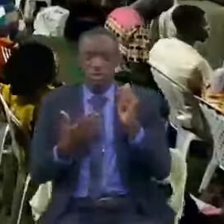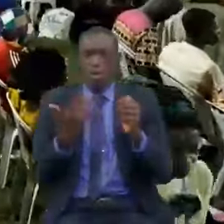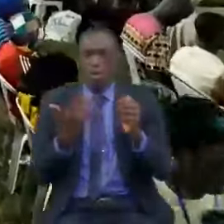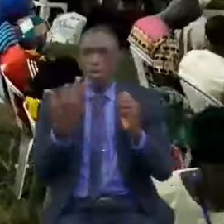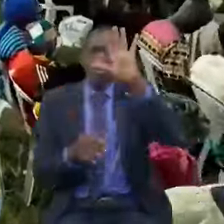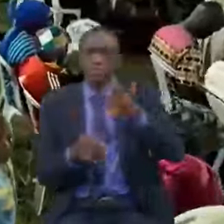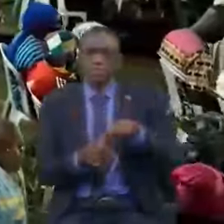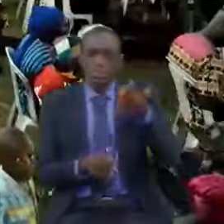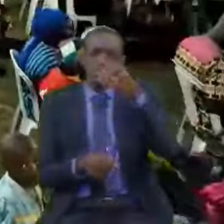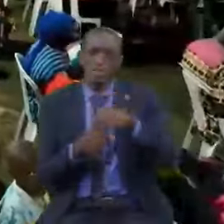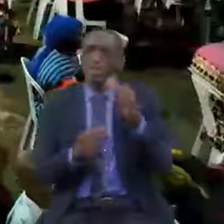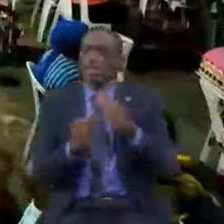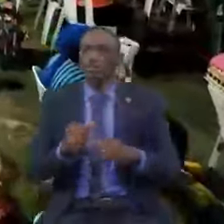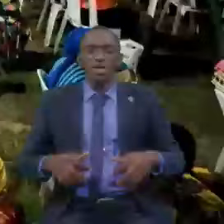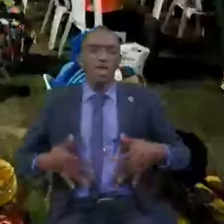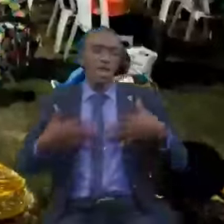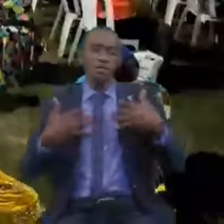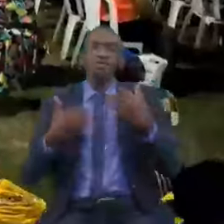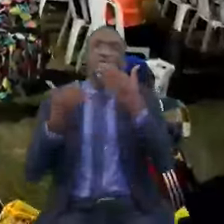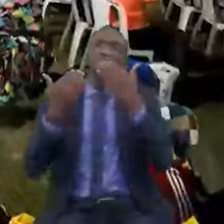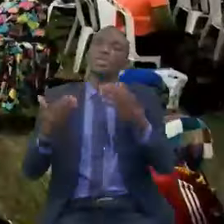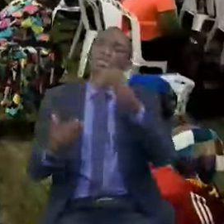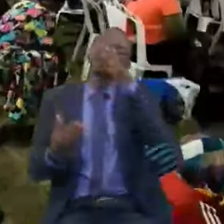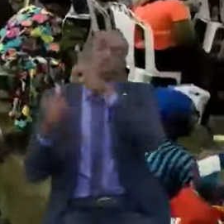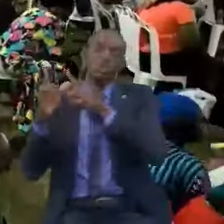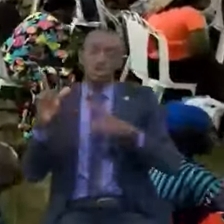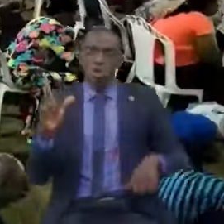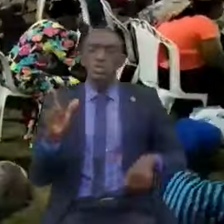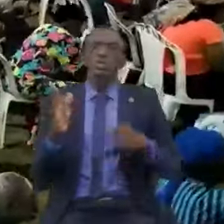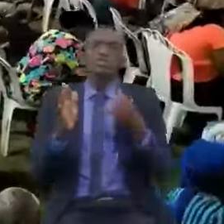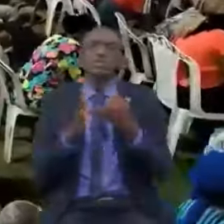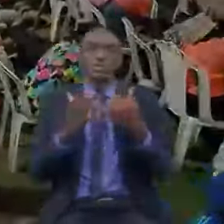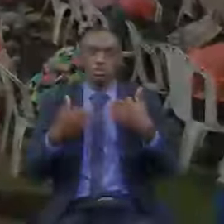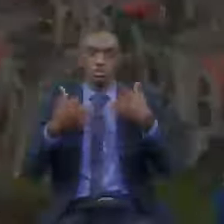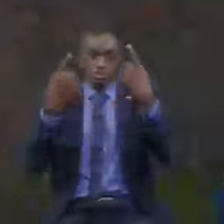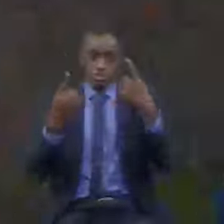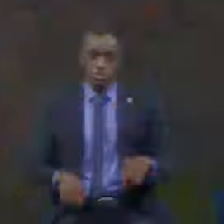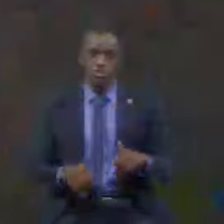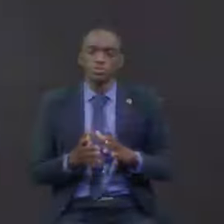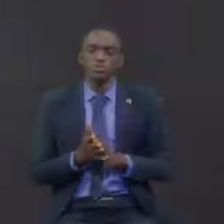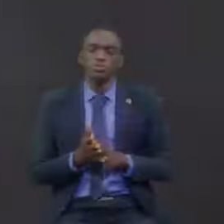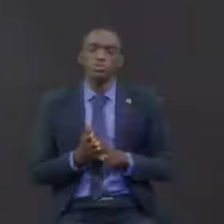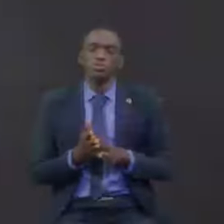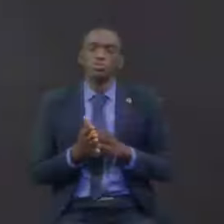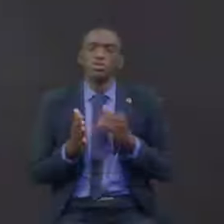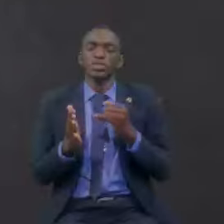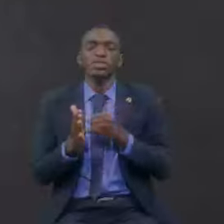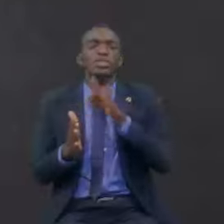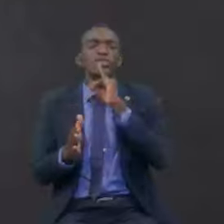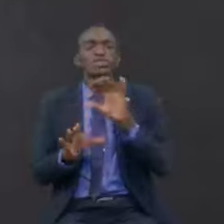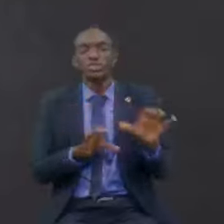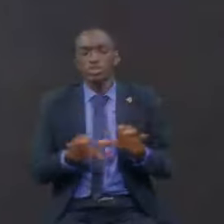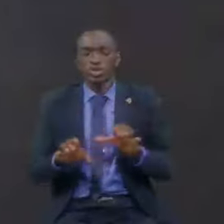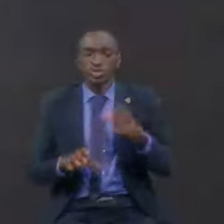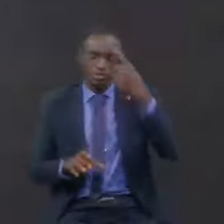is done. It is done. For me, for